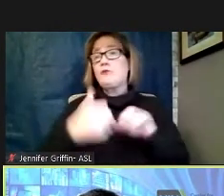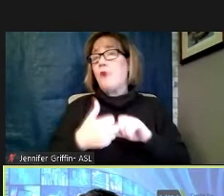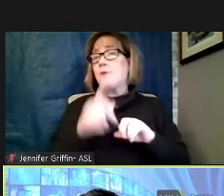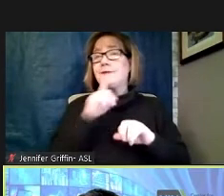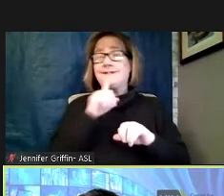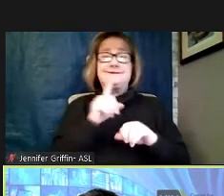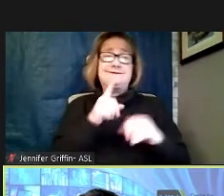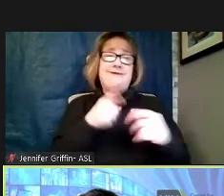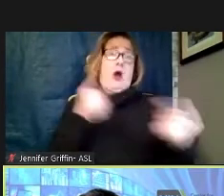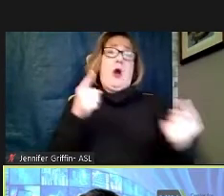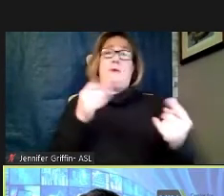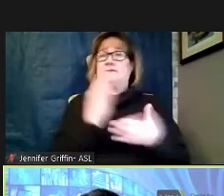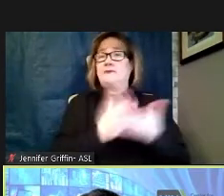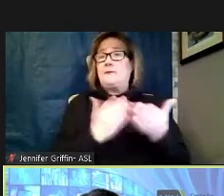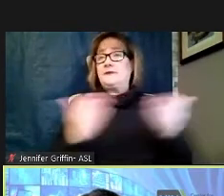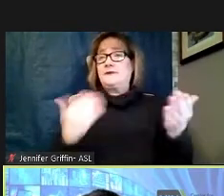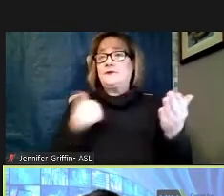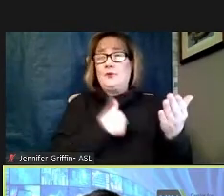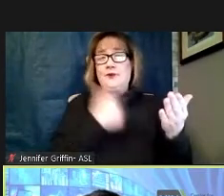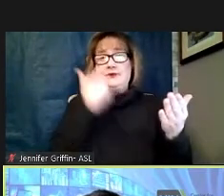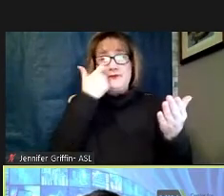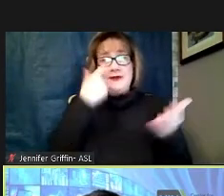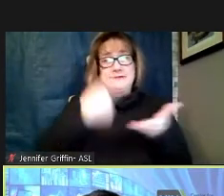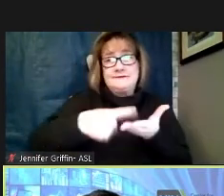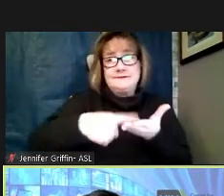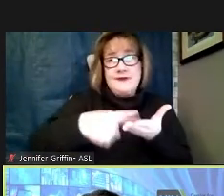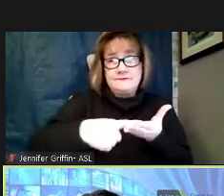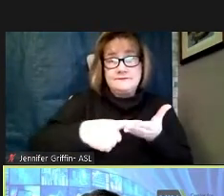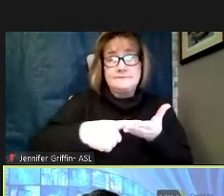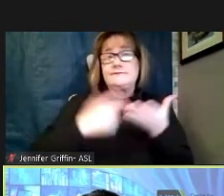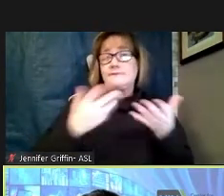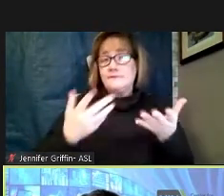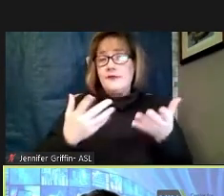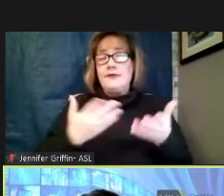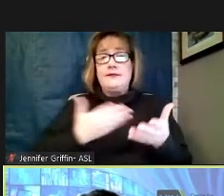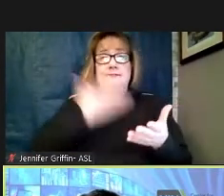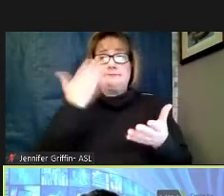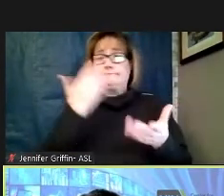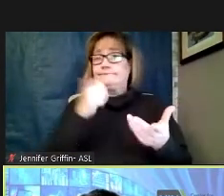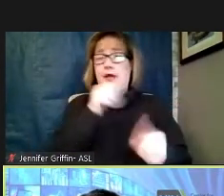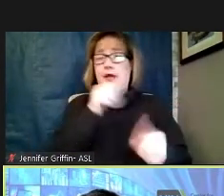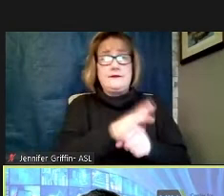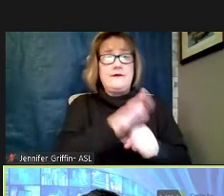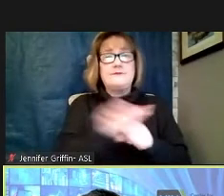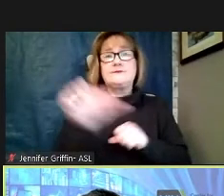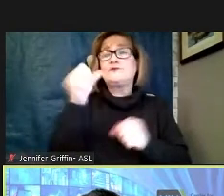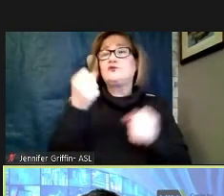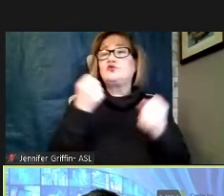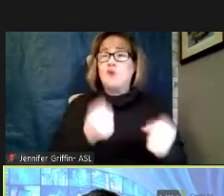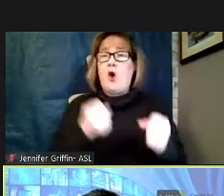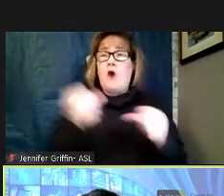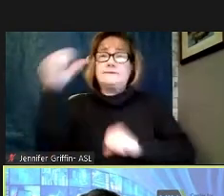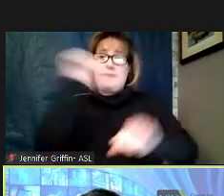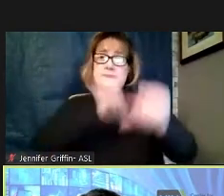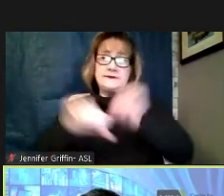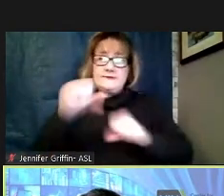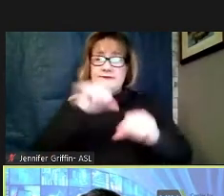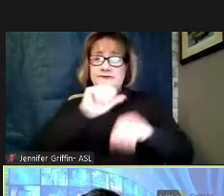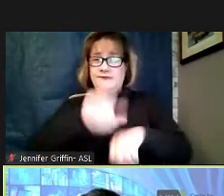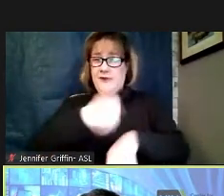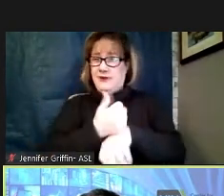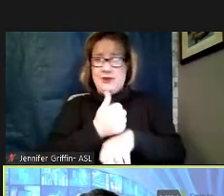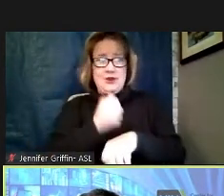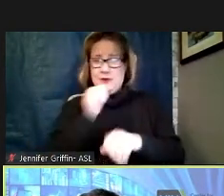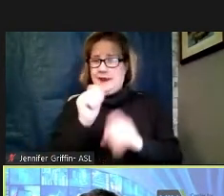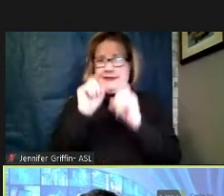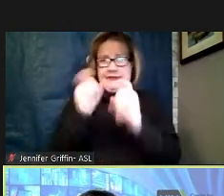of some of the things that we just discussed. The lack of a strong scientific foundation, basically you didn't give